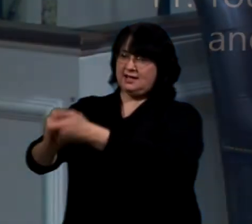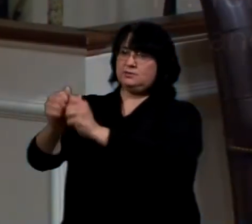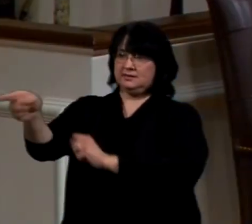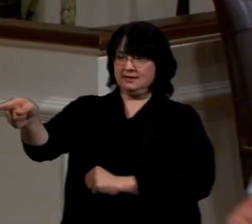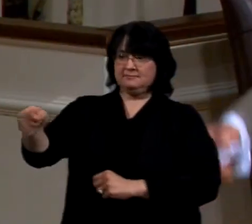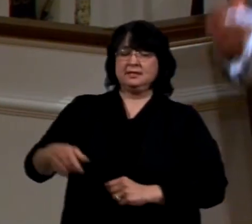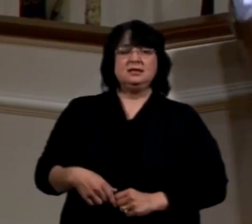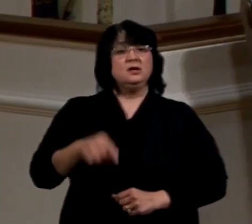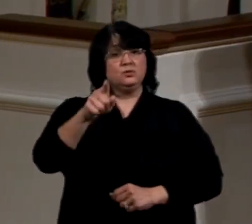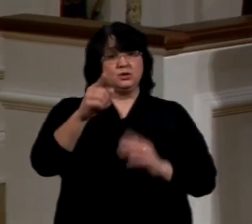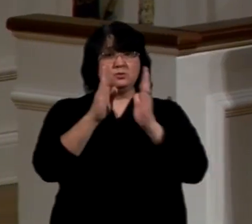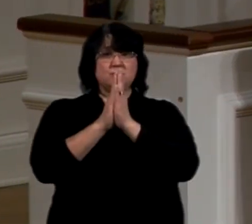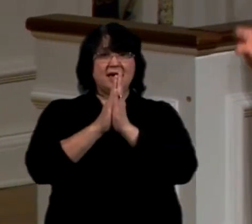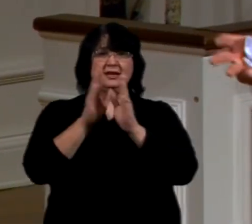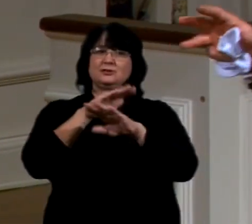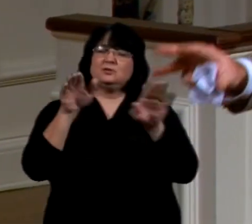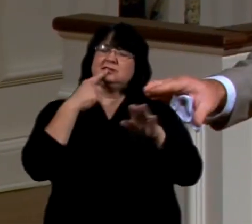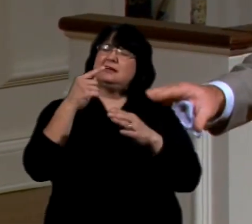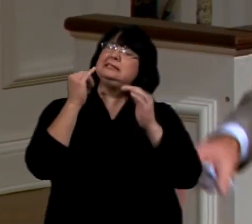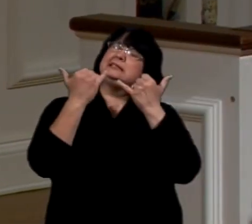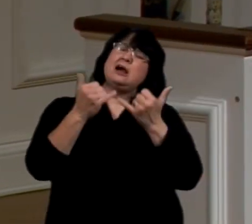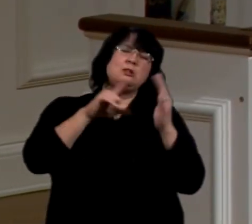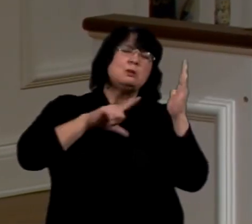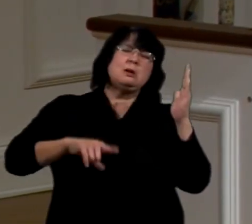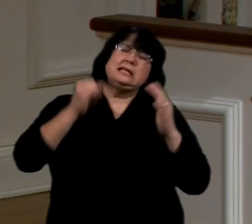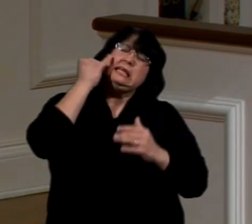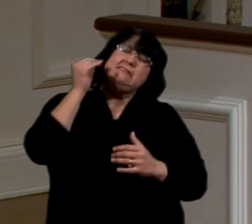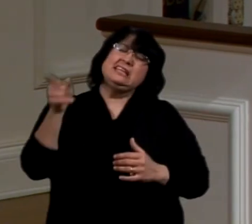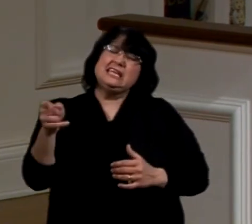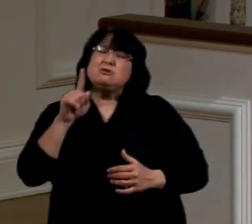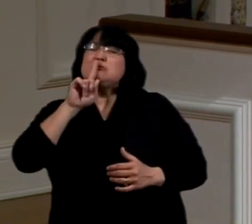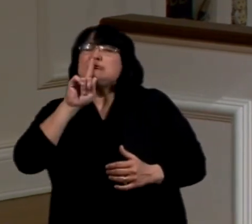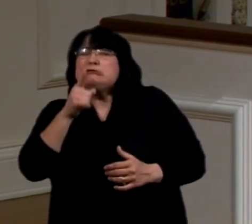pray, you're not going to pray something like this. Now, Lord, if Joe meant it.